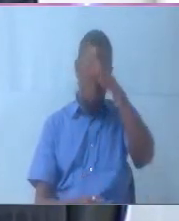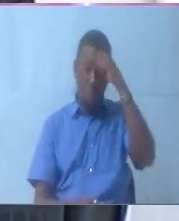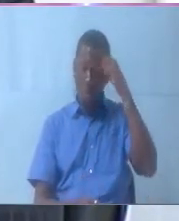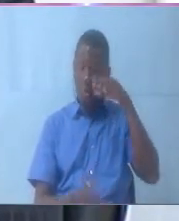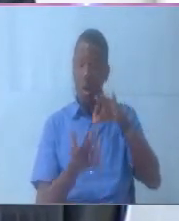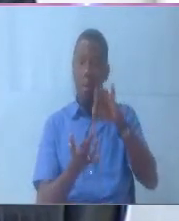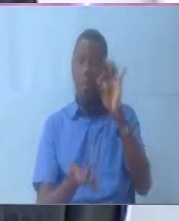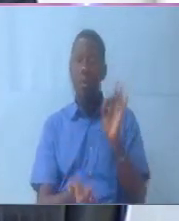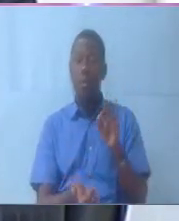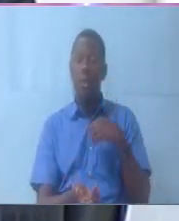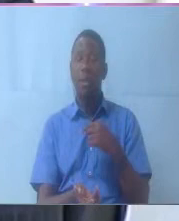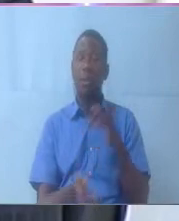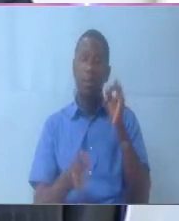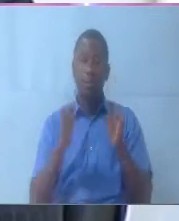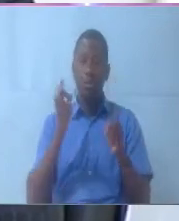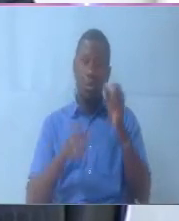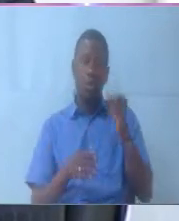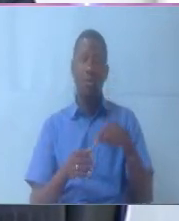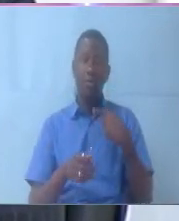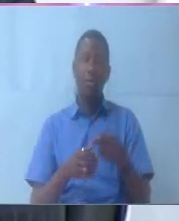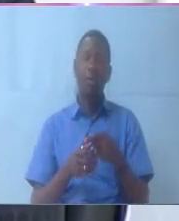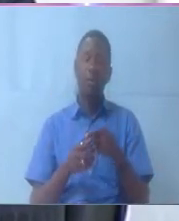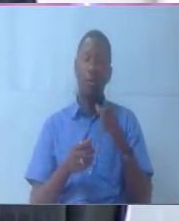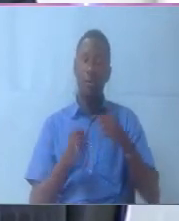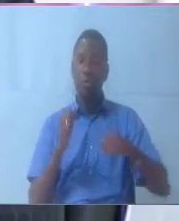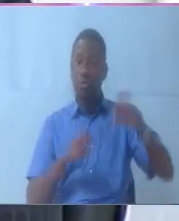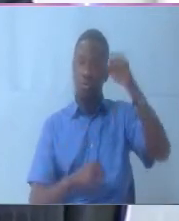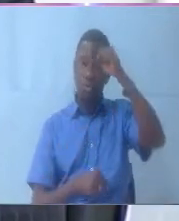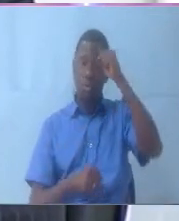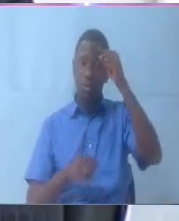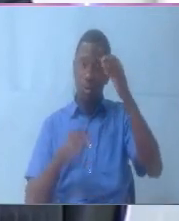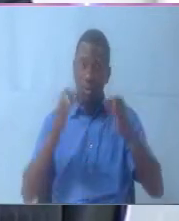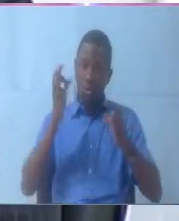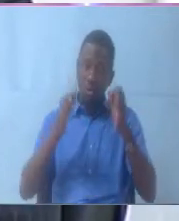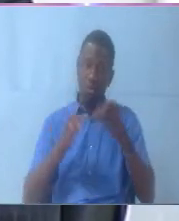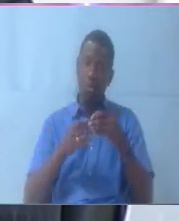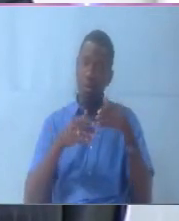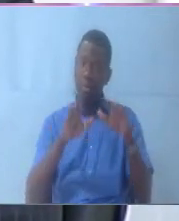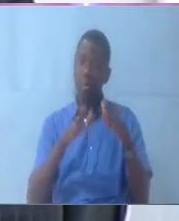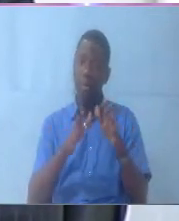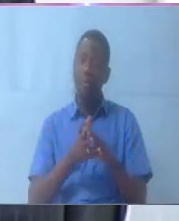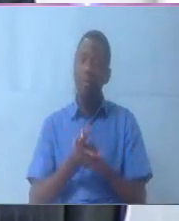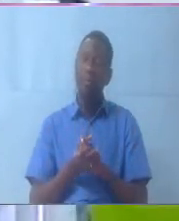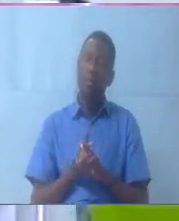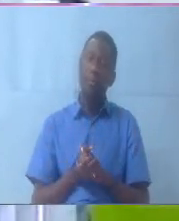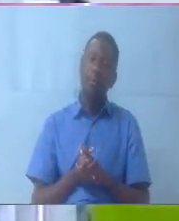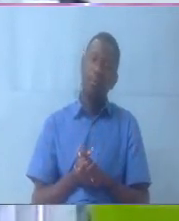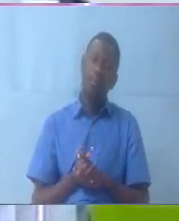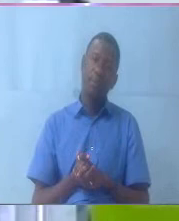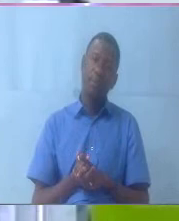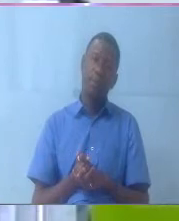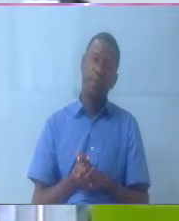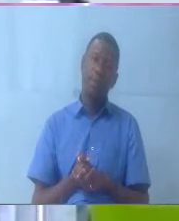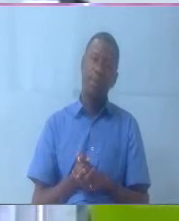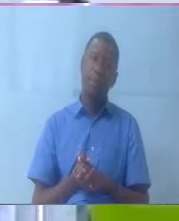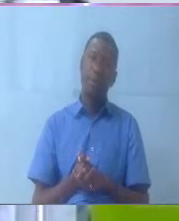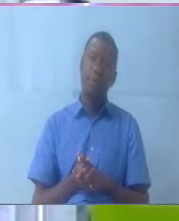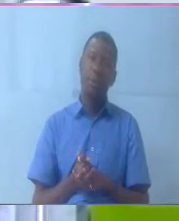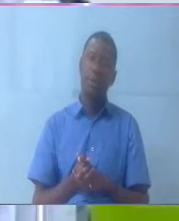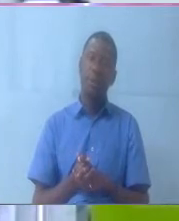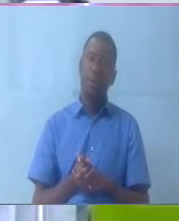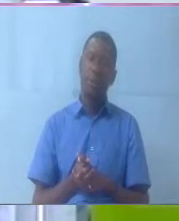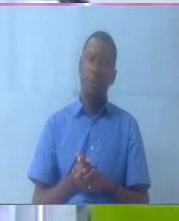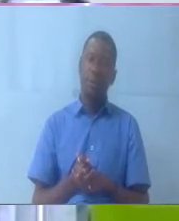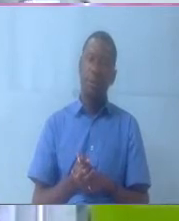kala doko bondi abuluka dahandi doko la ka foko kitindirilale mo ati Supreme Court. Mr. Jaite, isn't that curious? You have